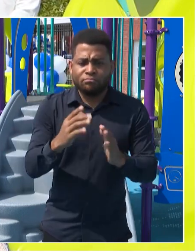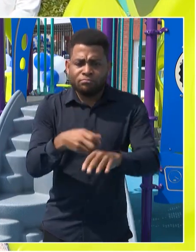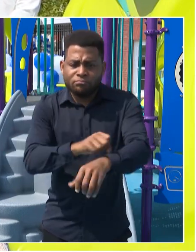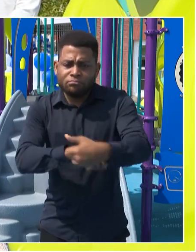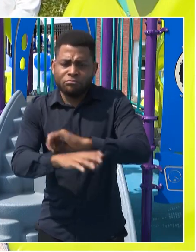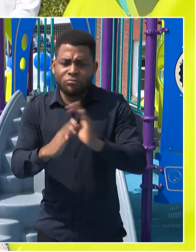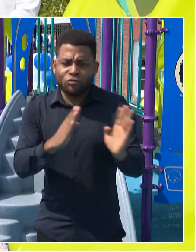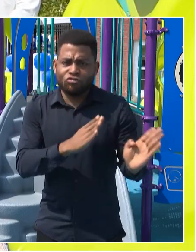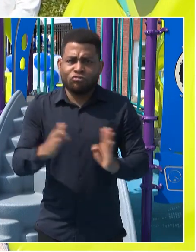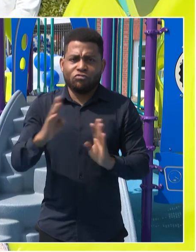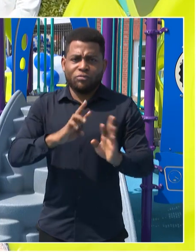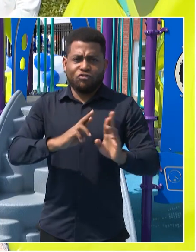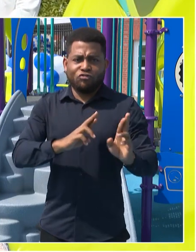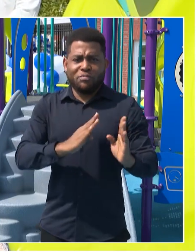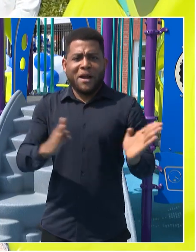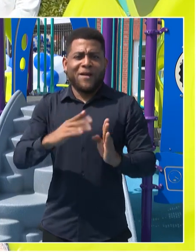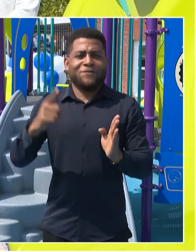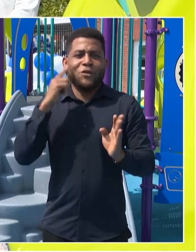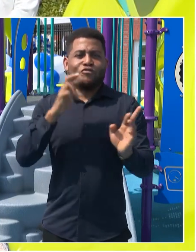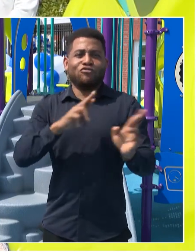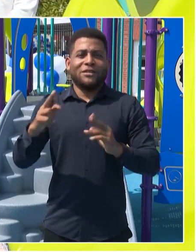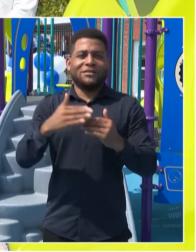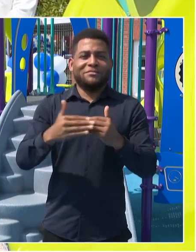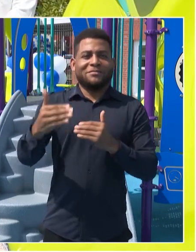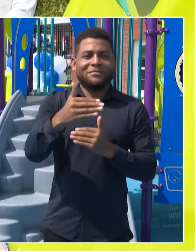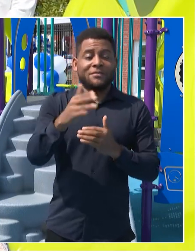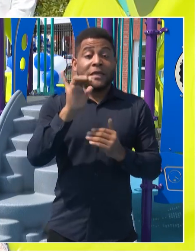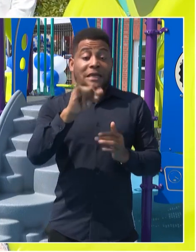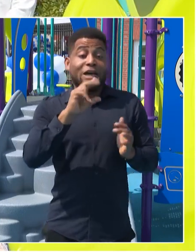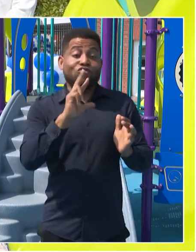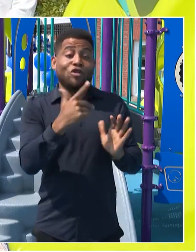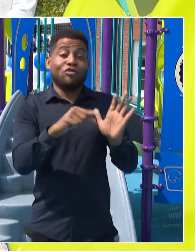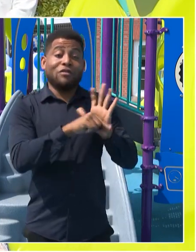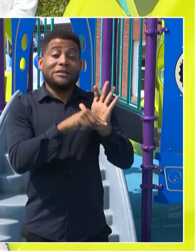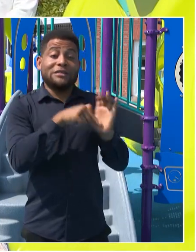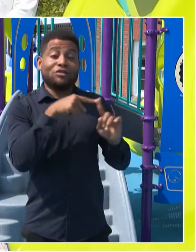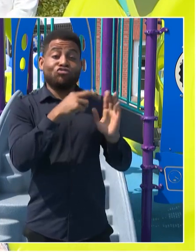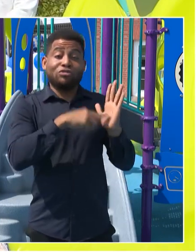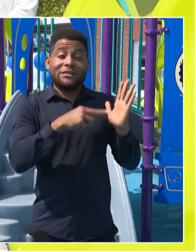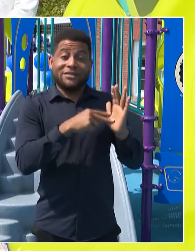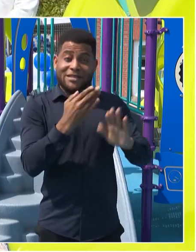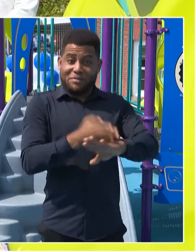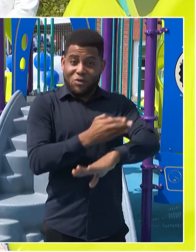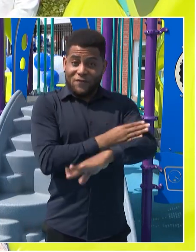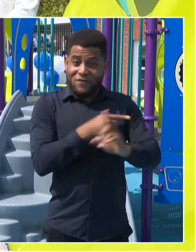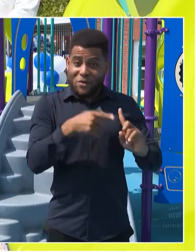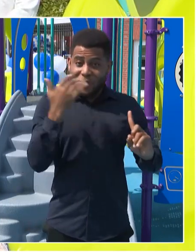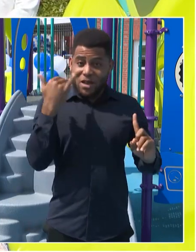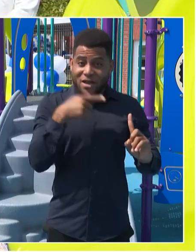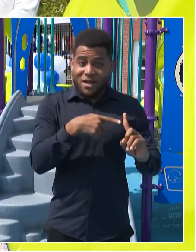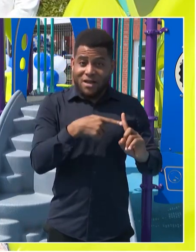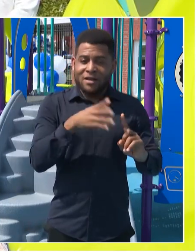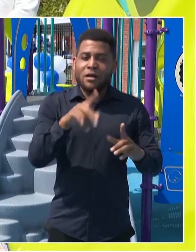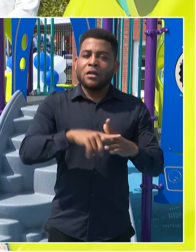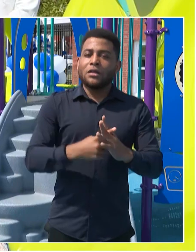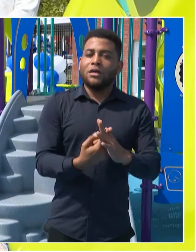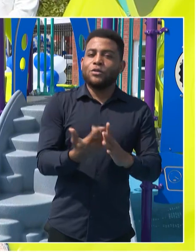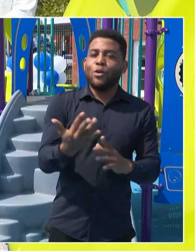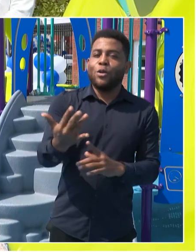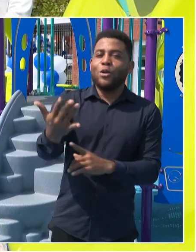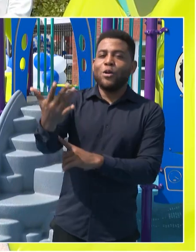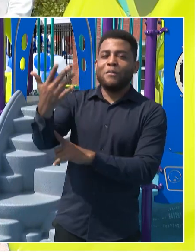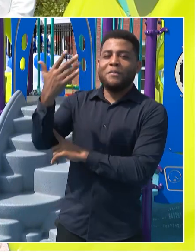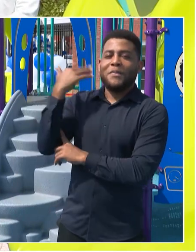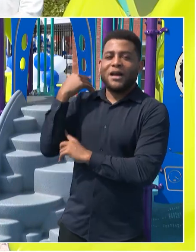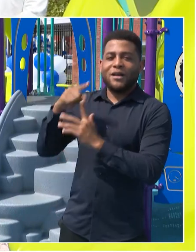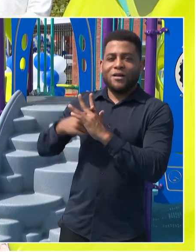is directly related to our investments in getting our kids reading earlier and getting them